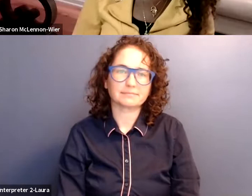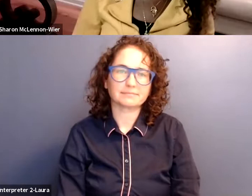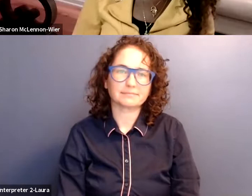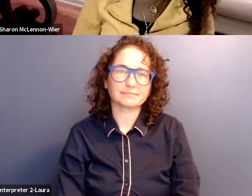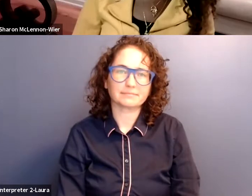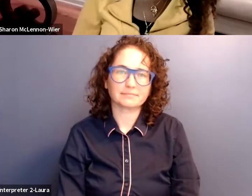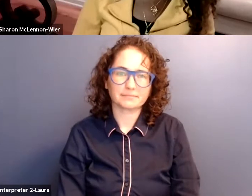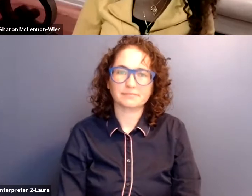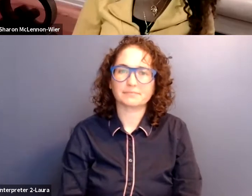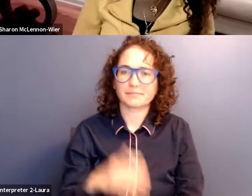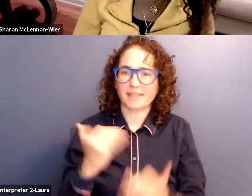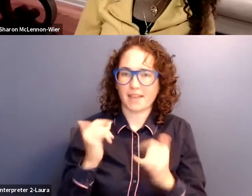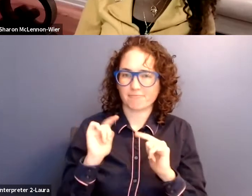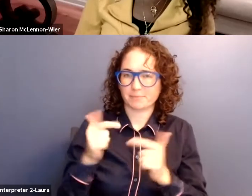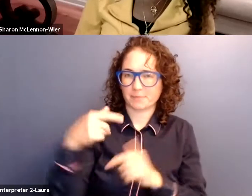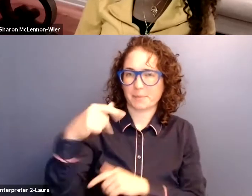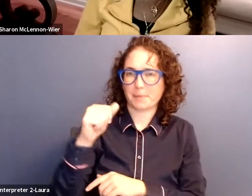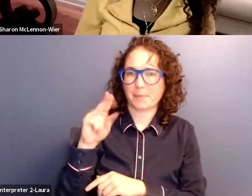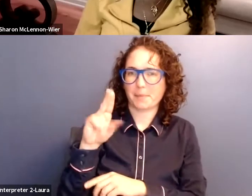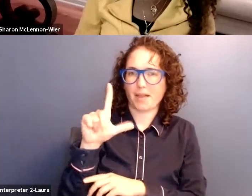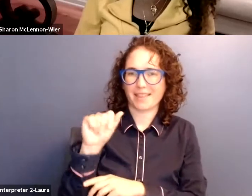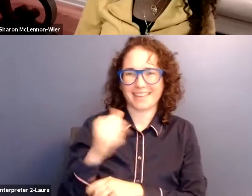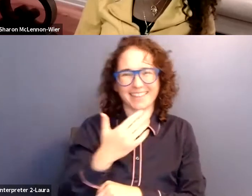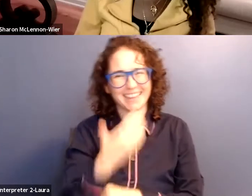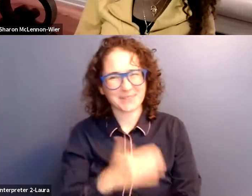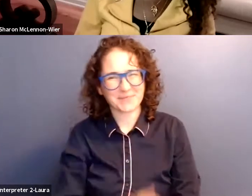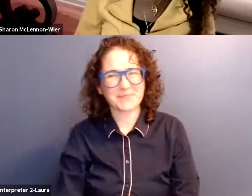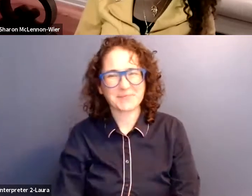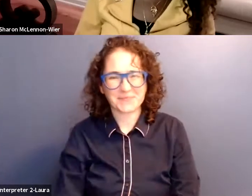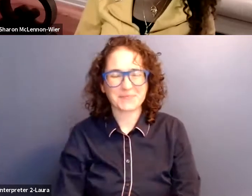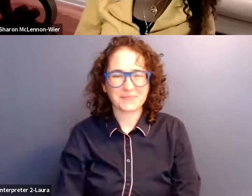We're going to go to Paula. Thank you.